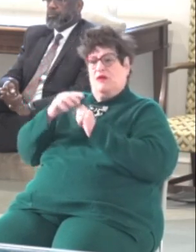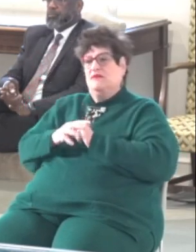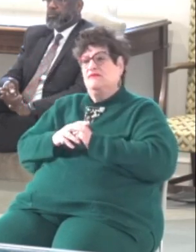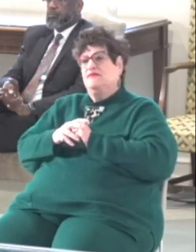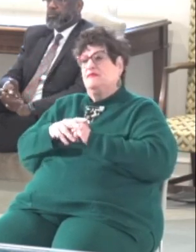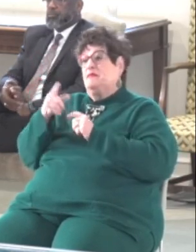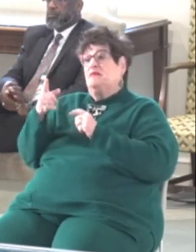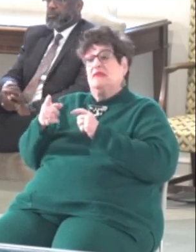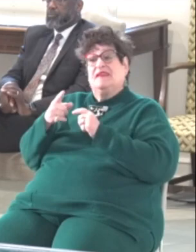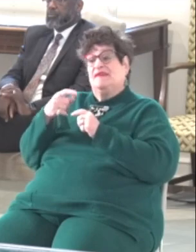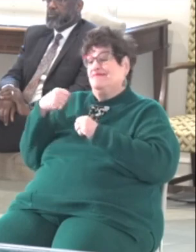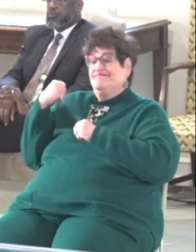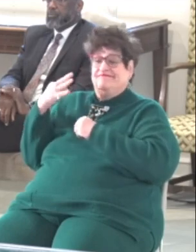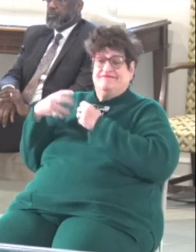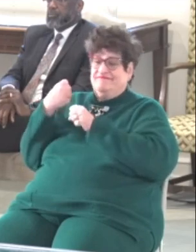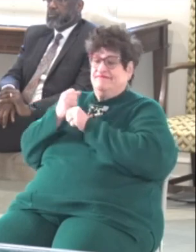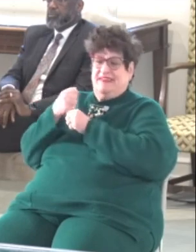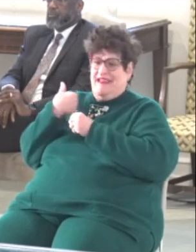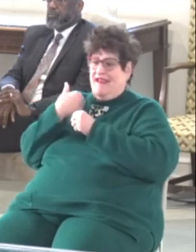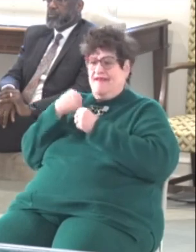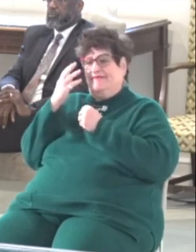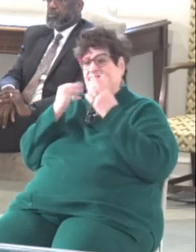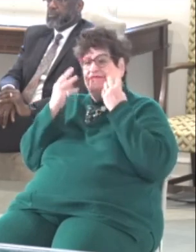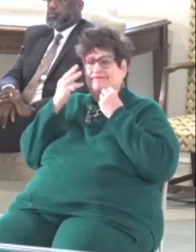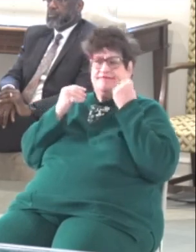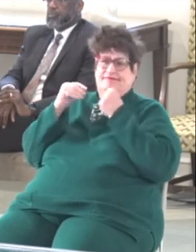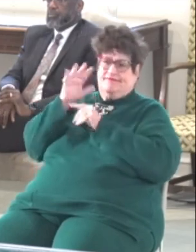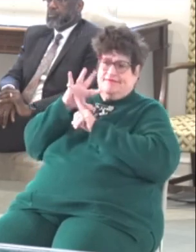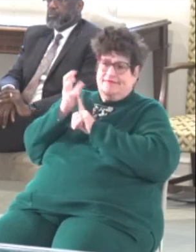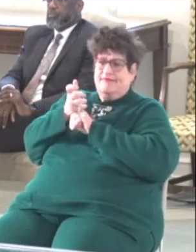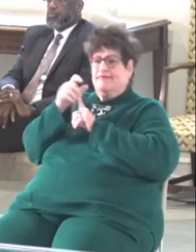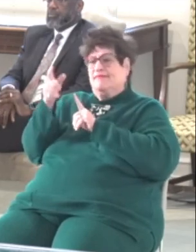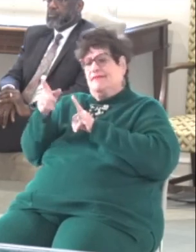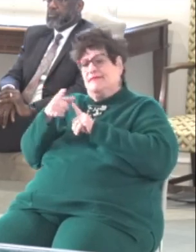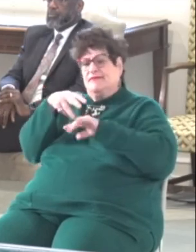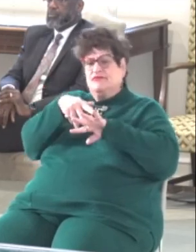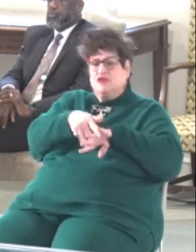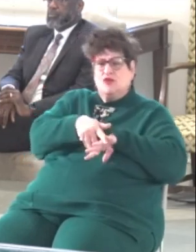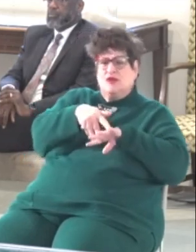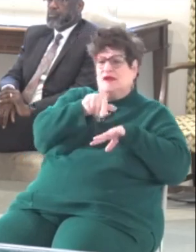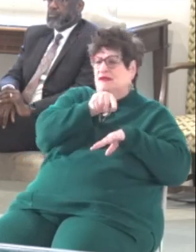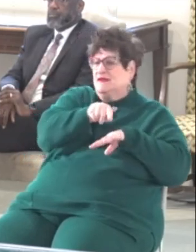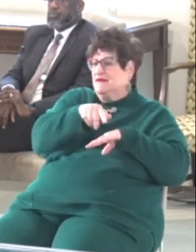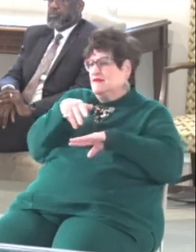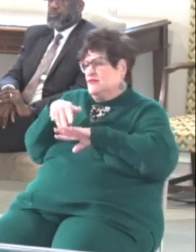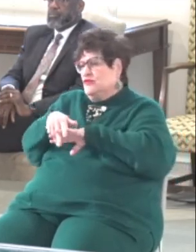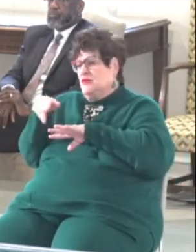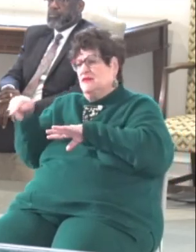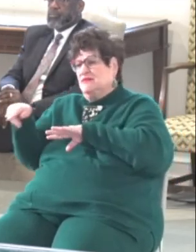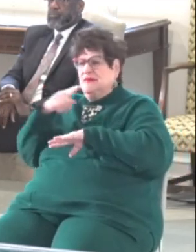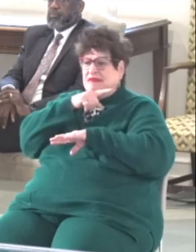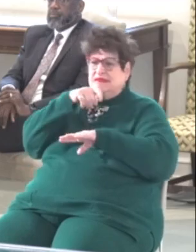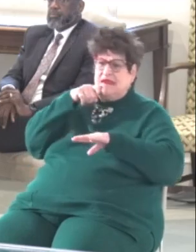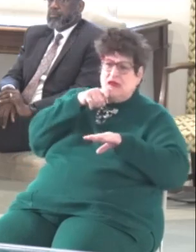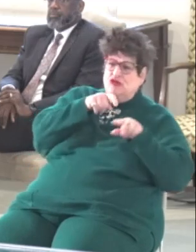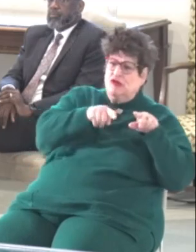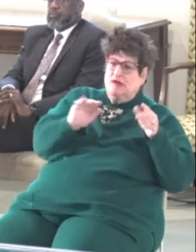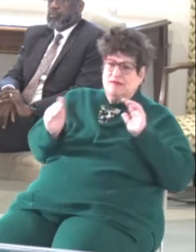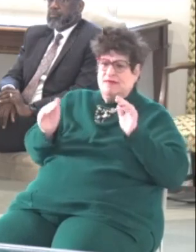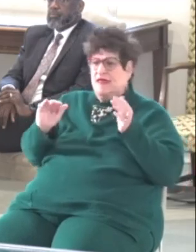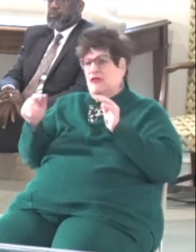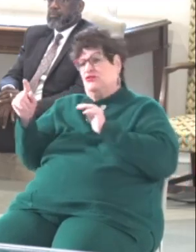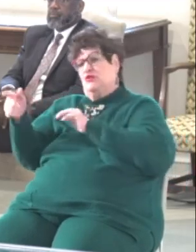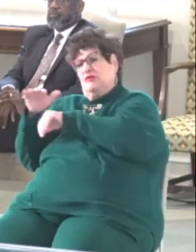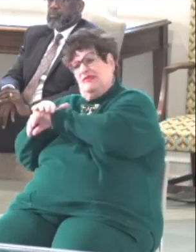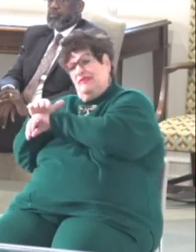solstice in many ways with customs and rituals rooted in place and culture. The winter solstice in the desert, of course, is different than